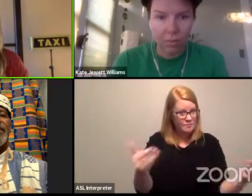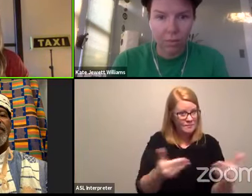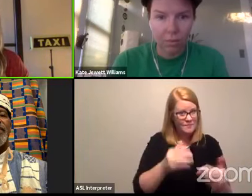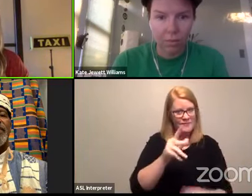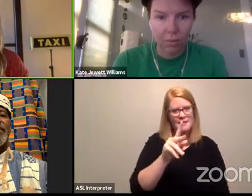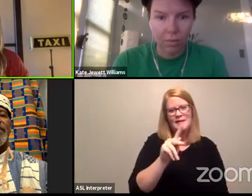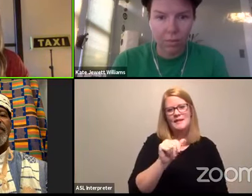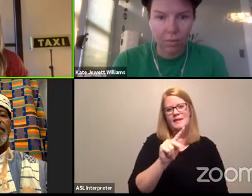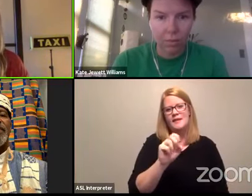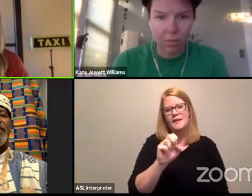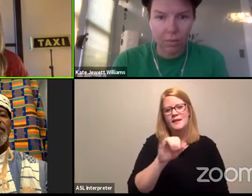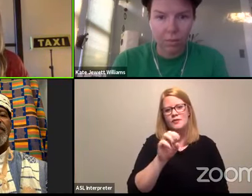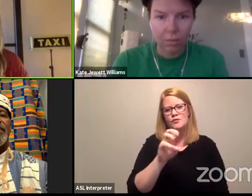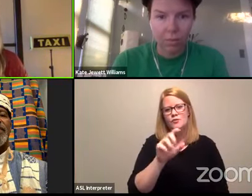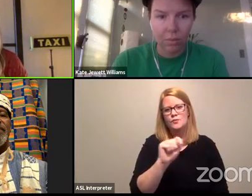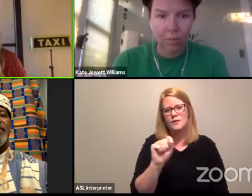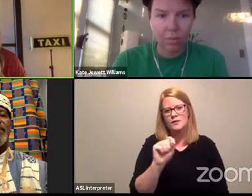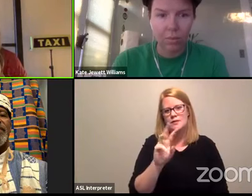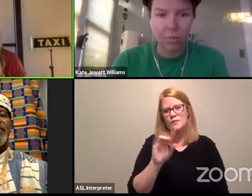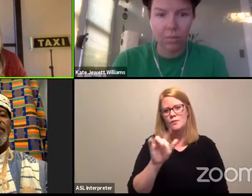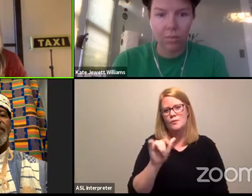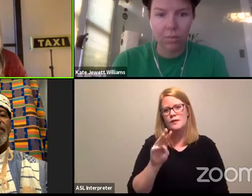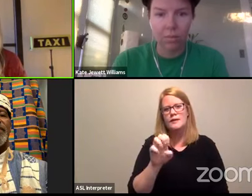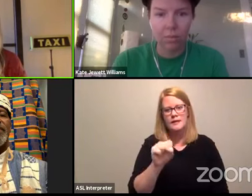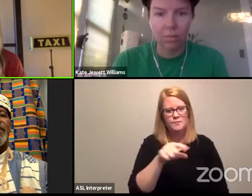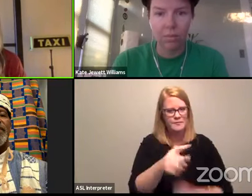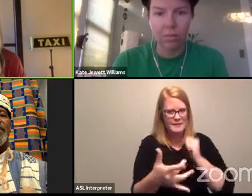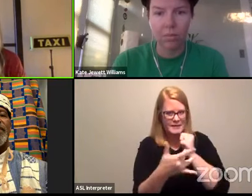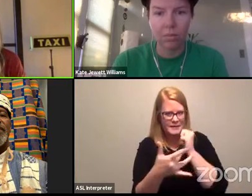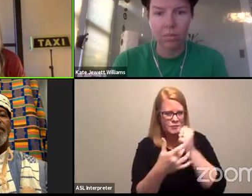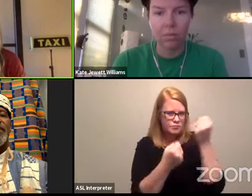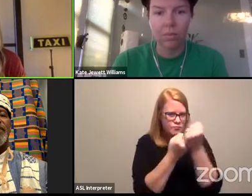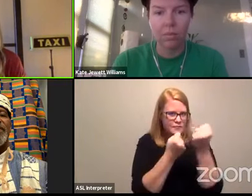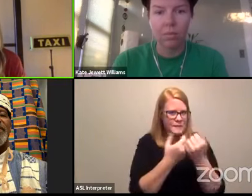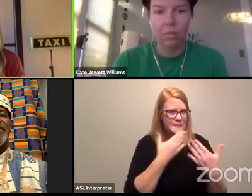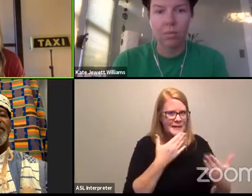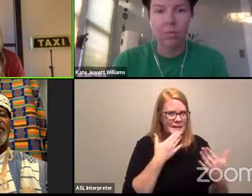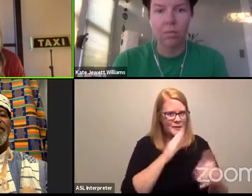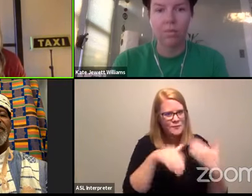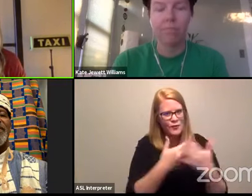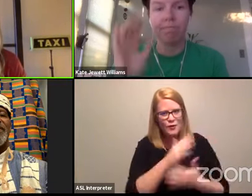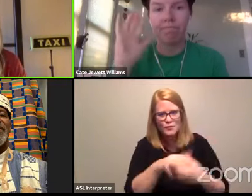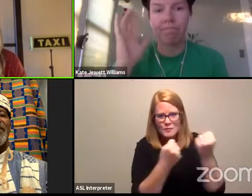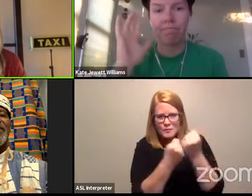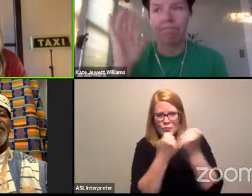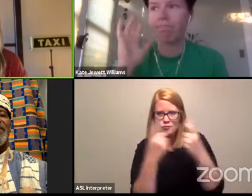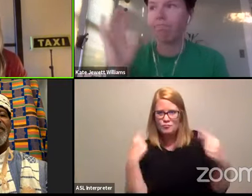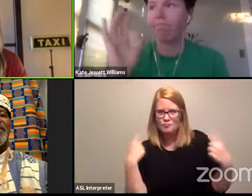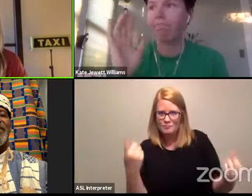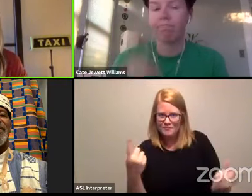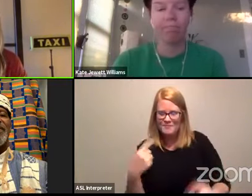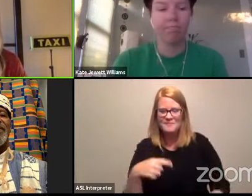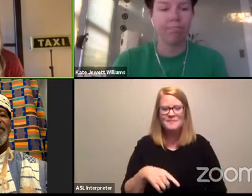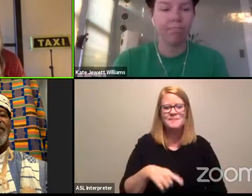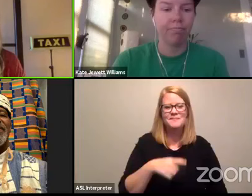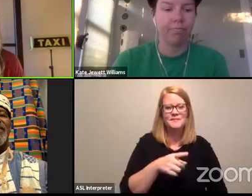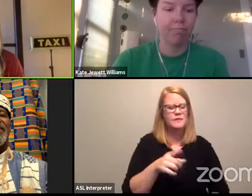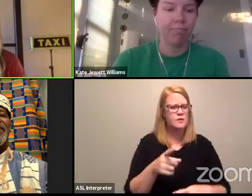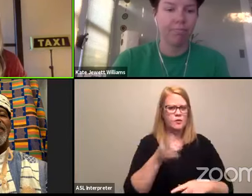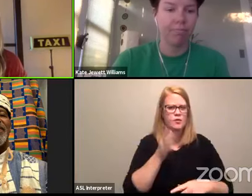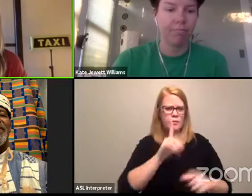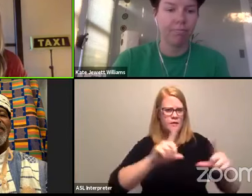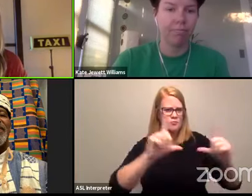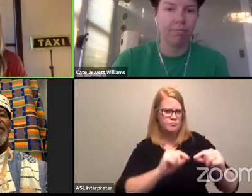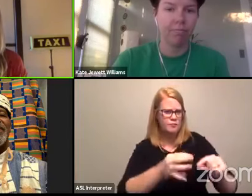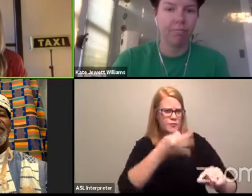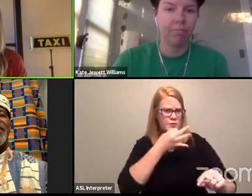who is our tech person, and I want to just thank Kate for all of her tech support. She'll be behind the scenes tonight, so thanks